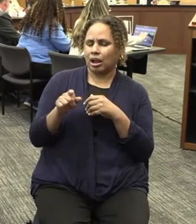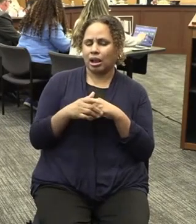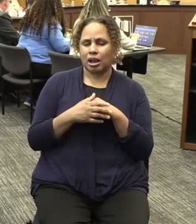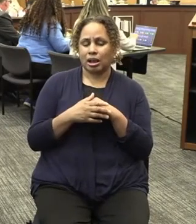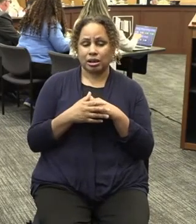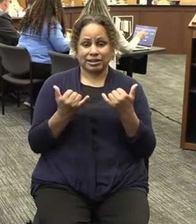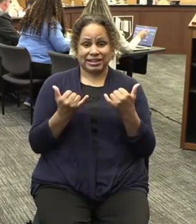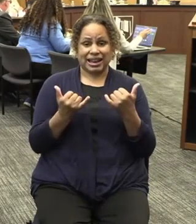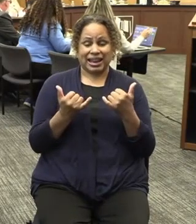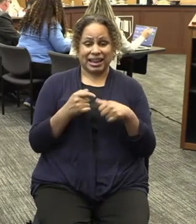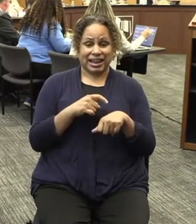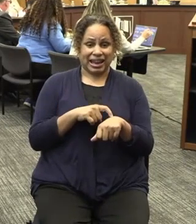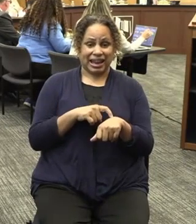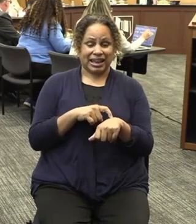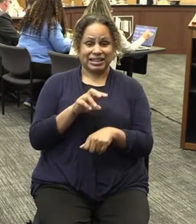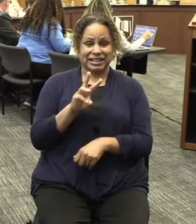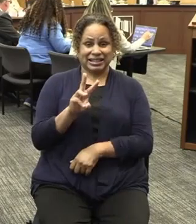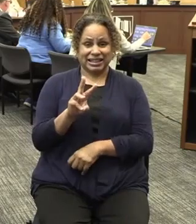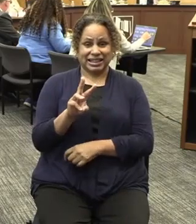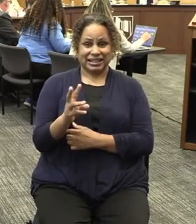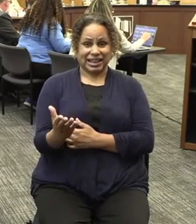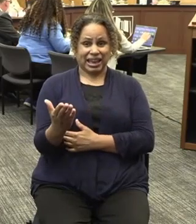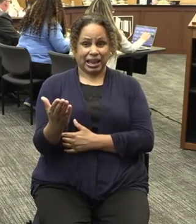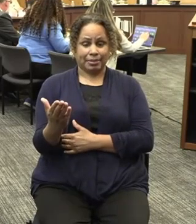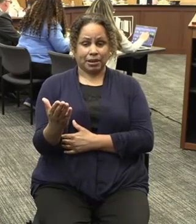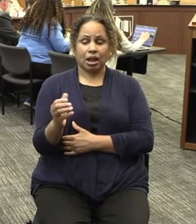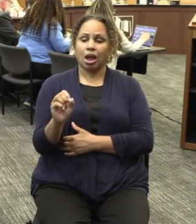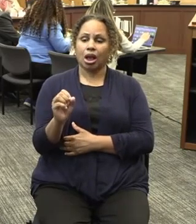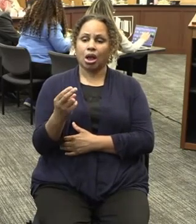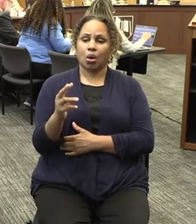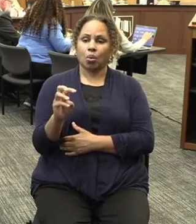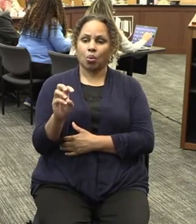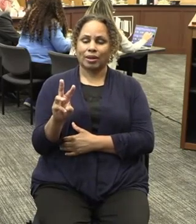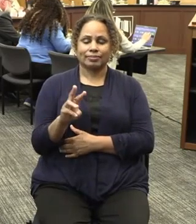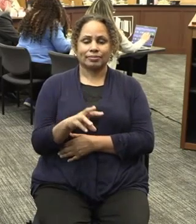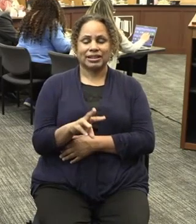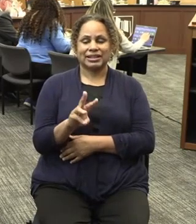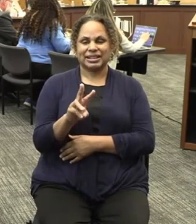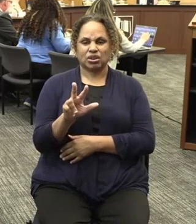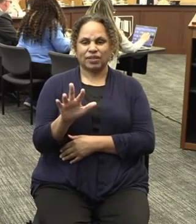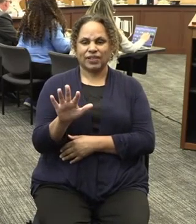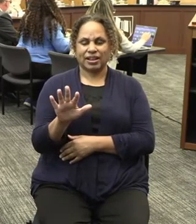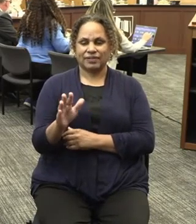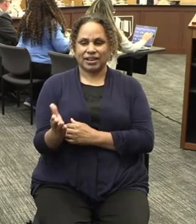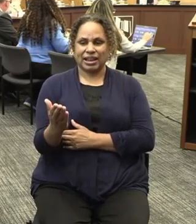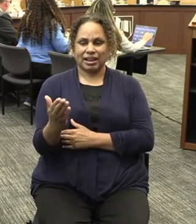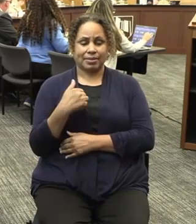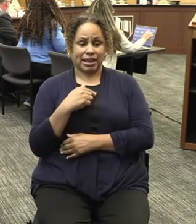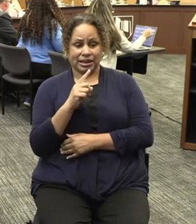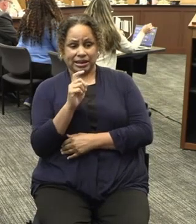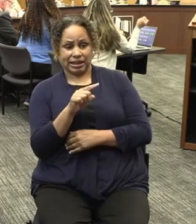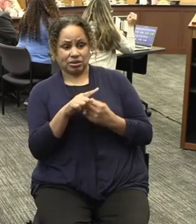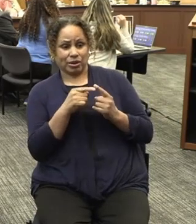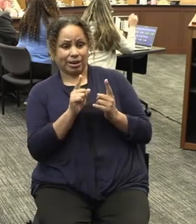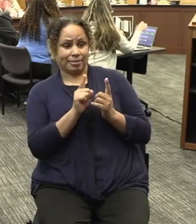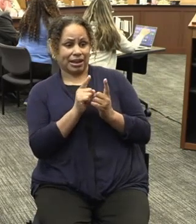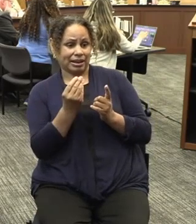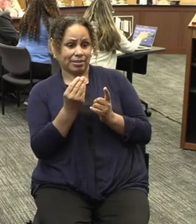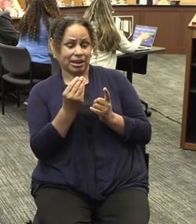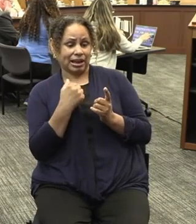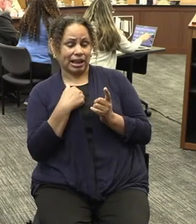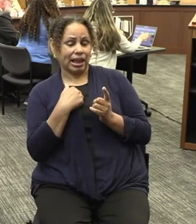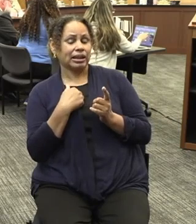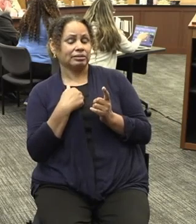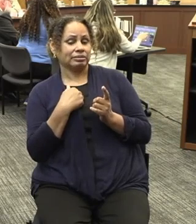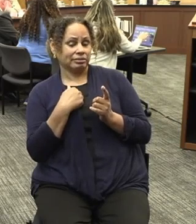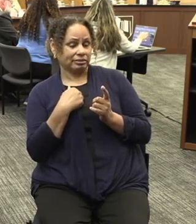Today at 6 a.m. Oh, wow. Okay. 6:34 But I had asked about it when I had met on Monday, so I put it into